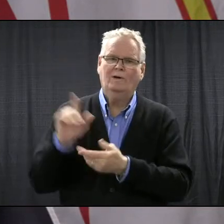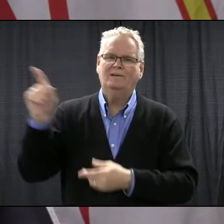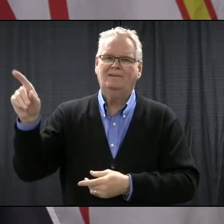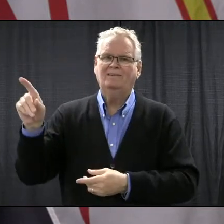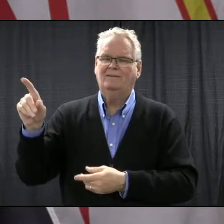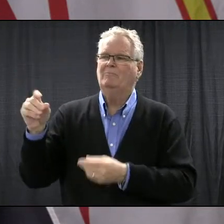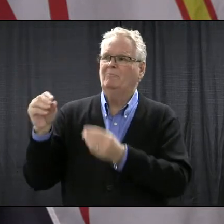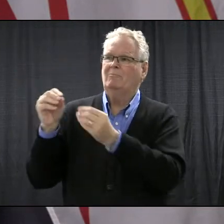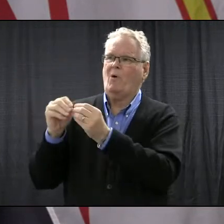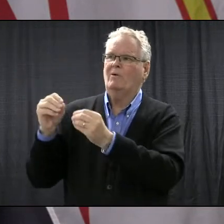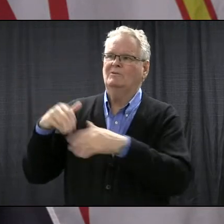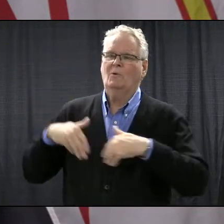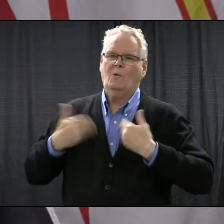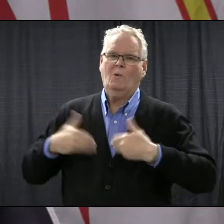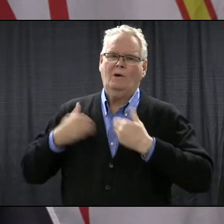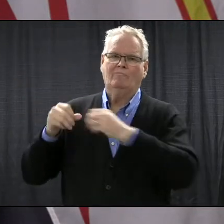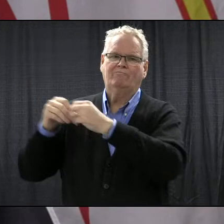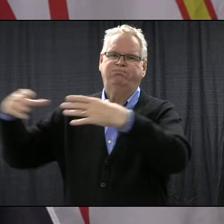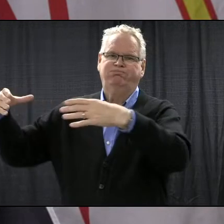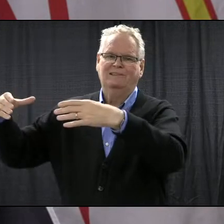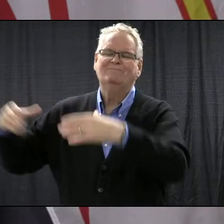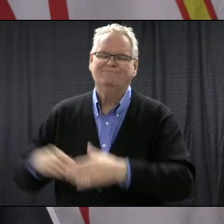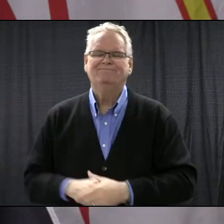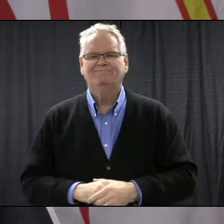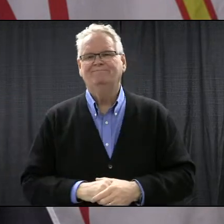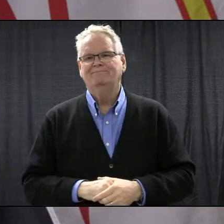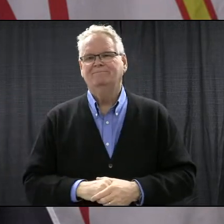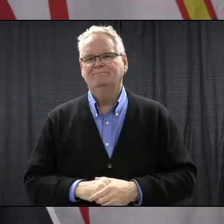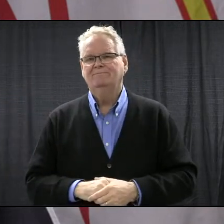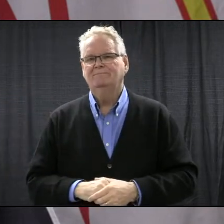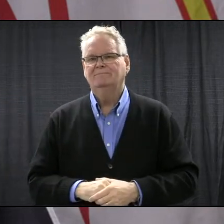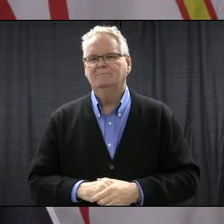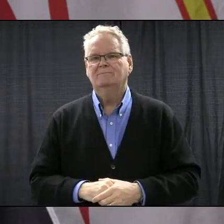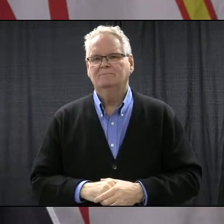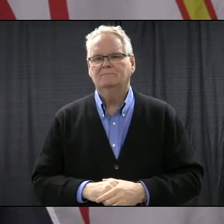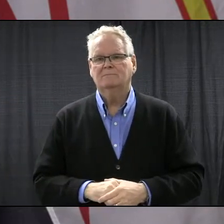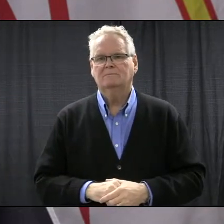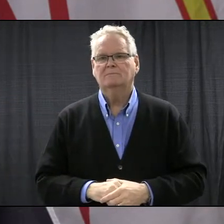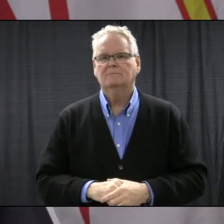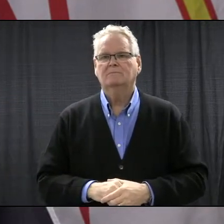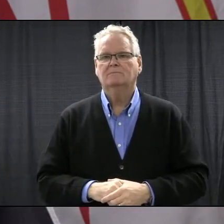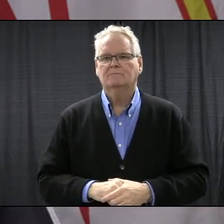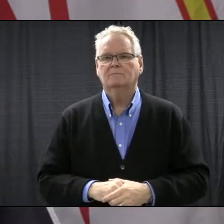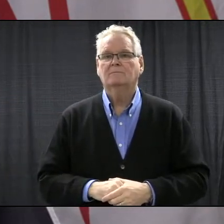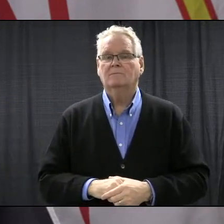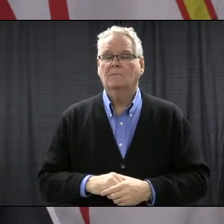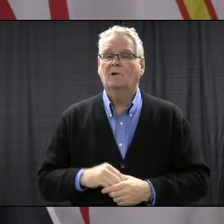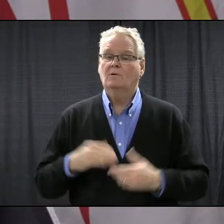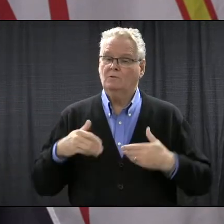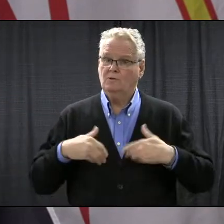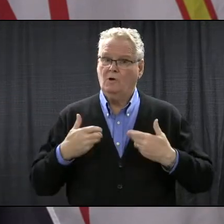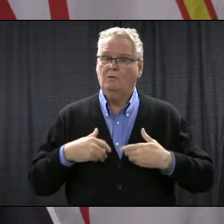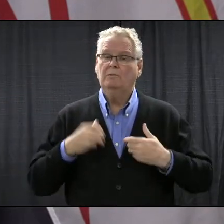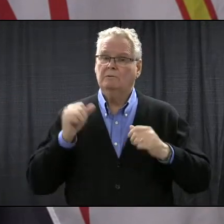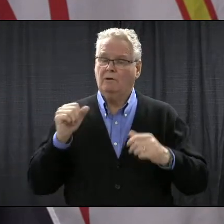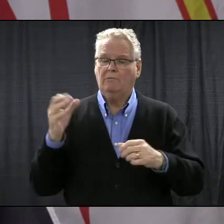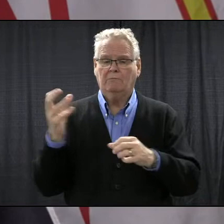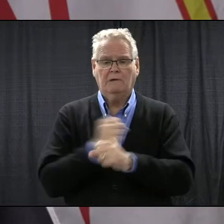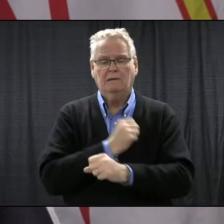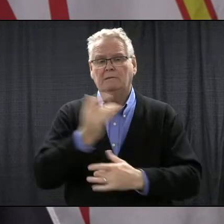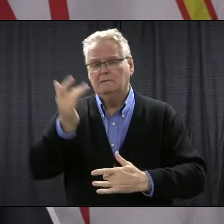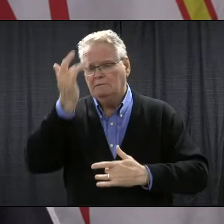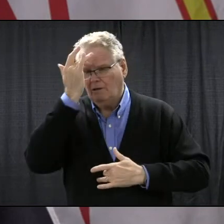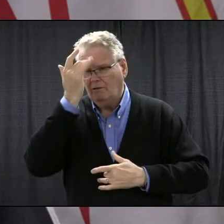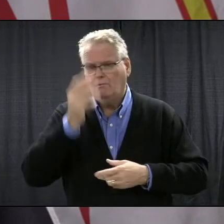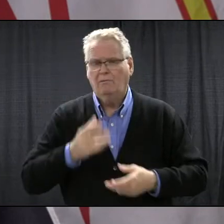overstate the importance of making the choice to be vaccinated, regardless of your age. There is no age group that is more or